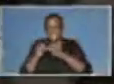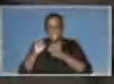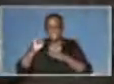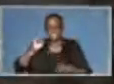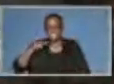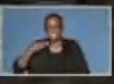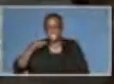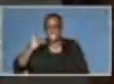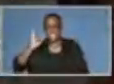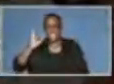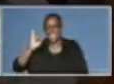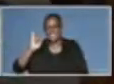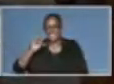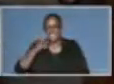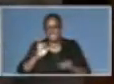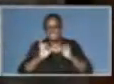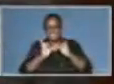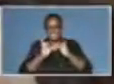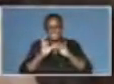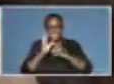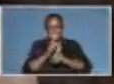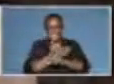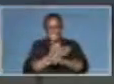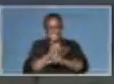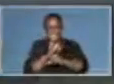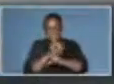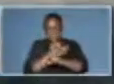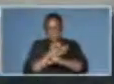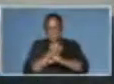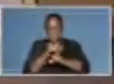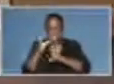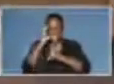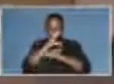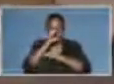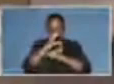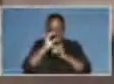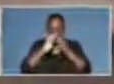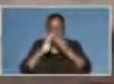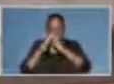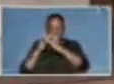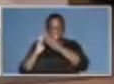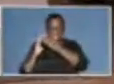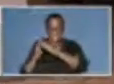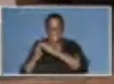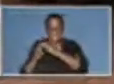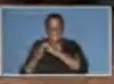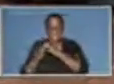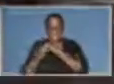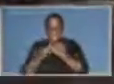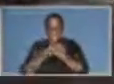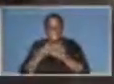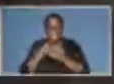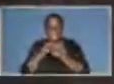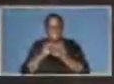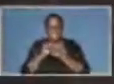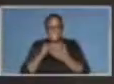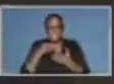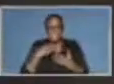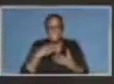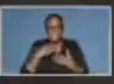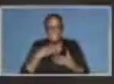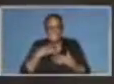Shanghai, still singing when class is not in session, exploring the city in the most unique way. I fell in love with